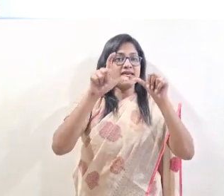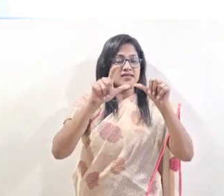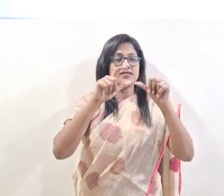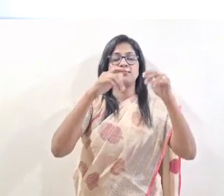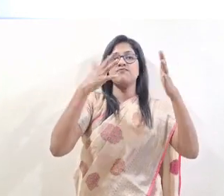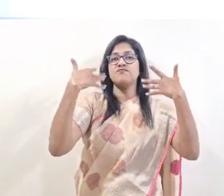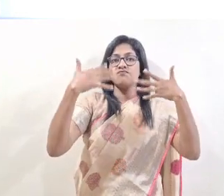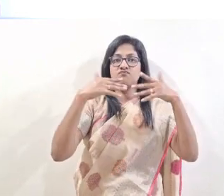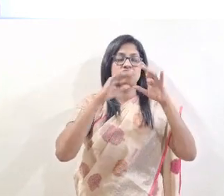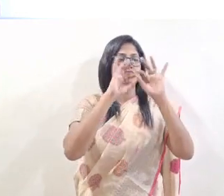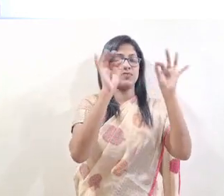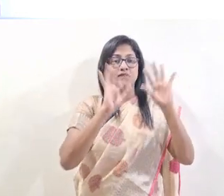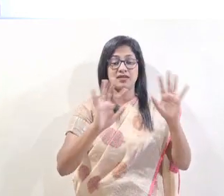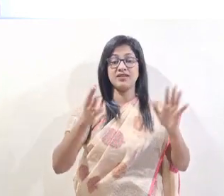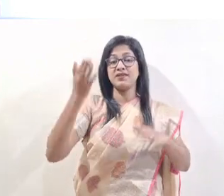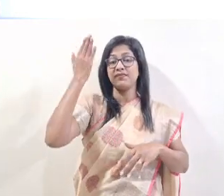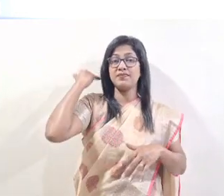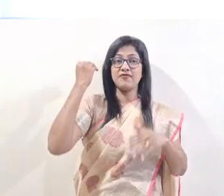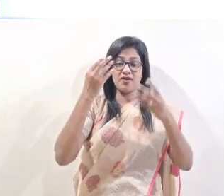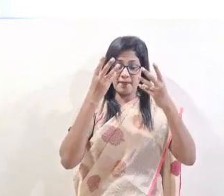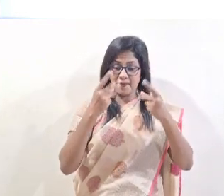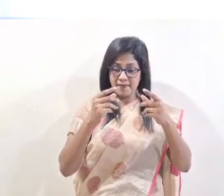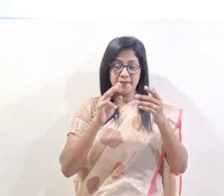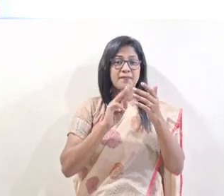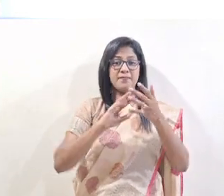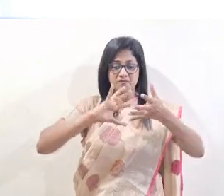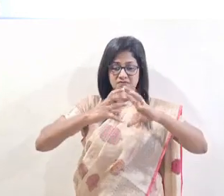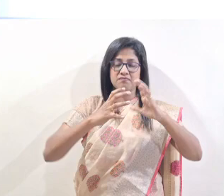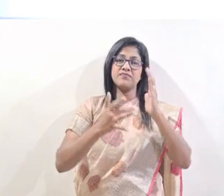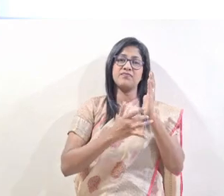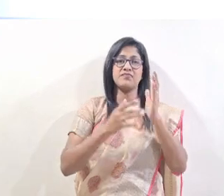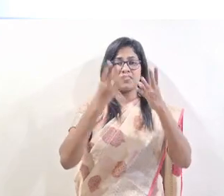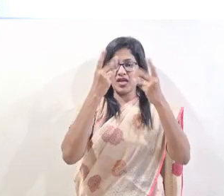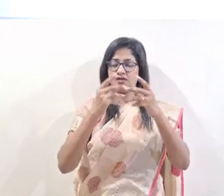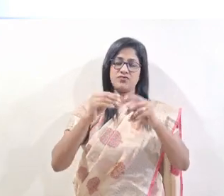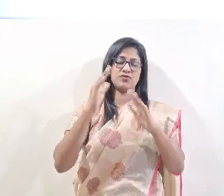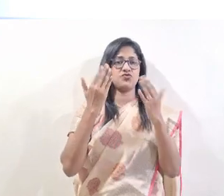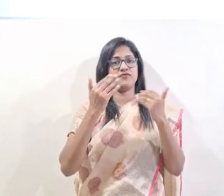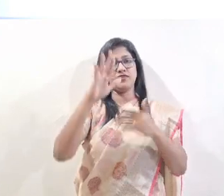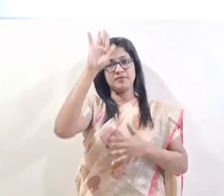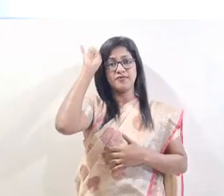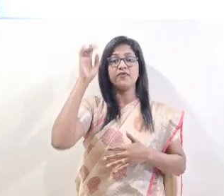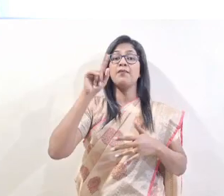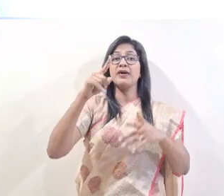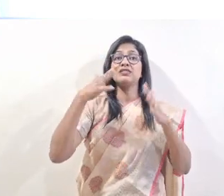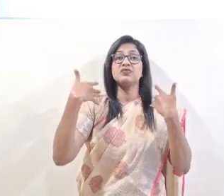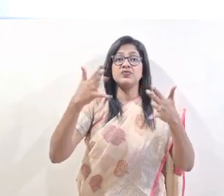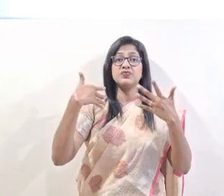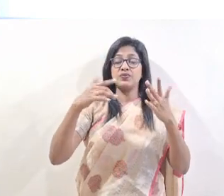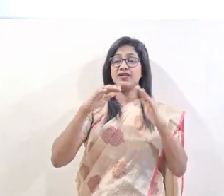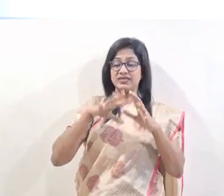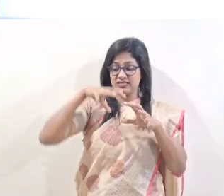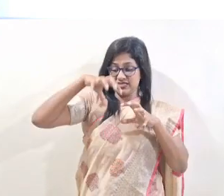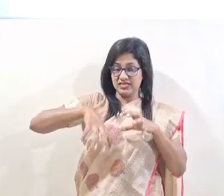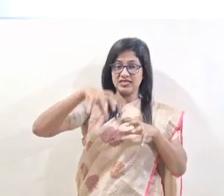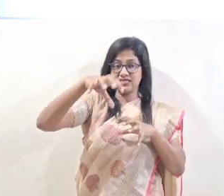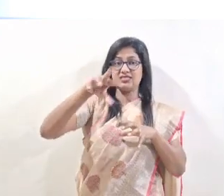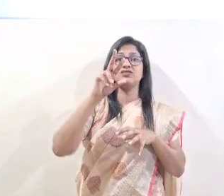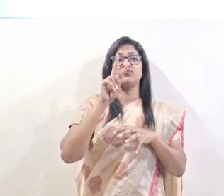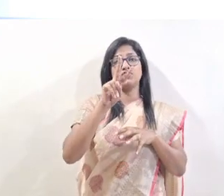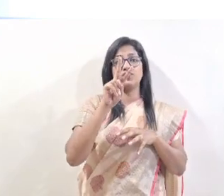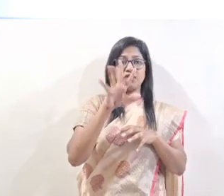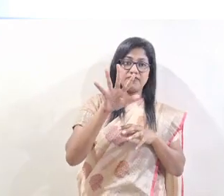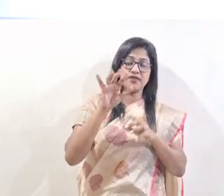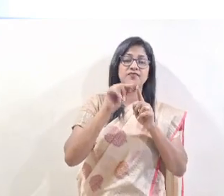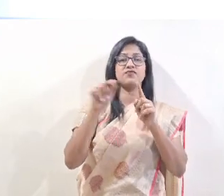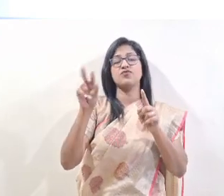had no only manual calculation was available. And the temperature of the station was set at